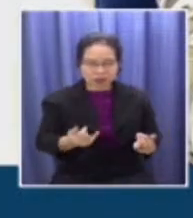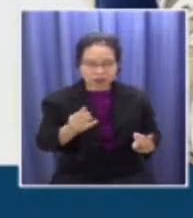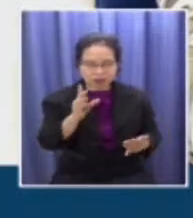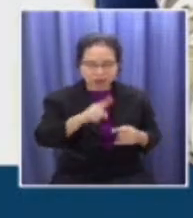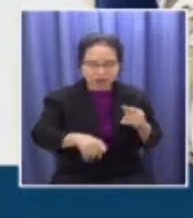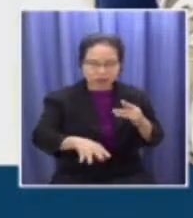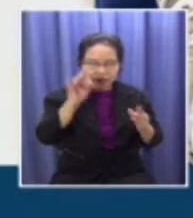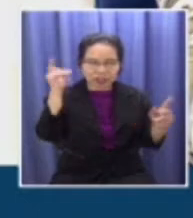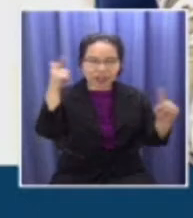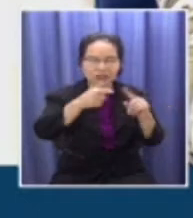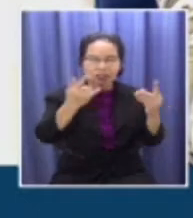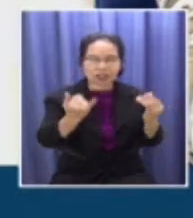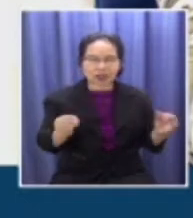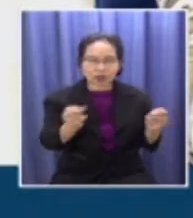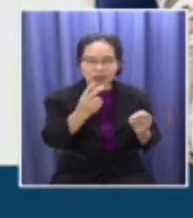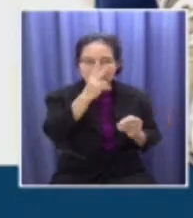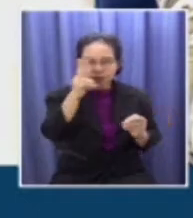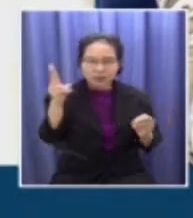As I